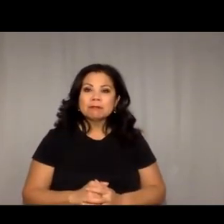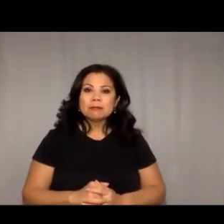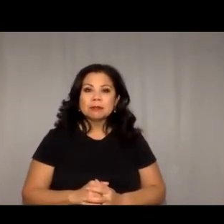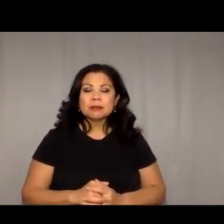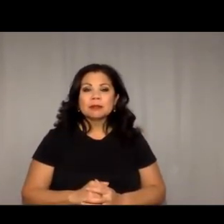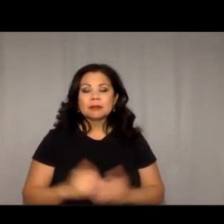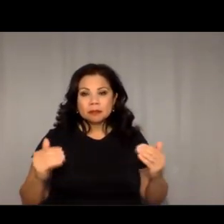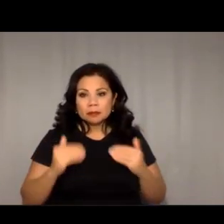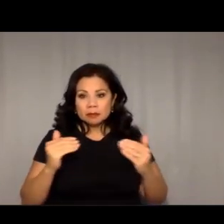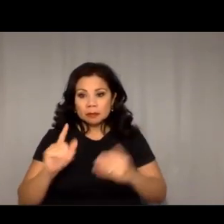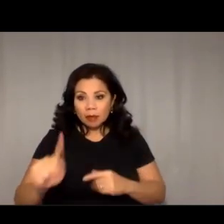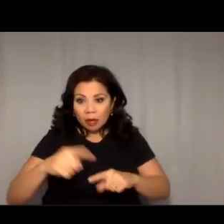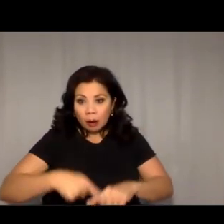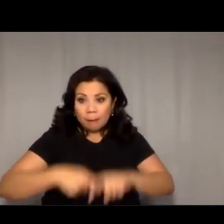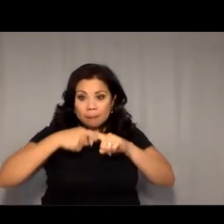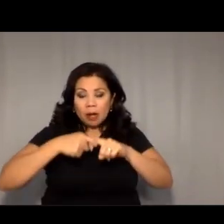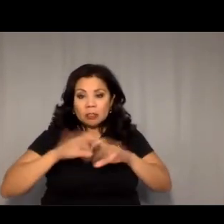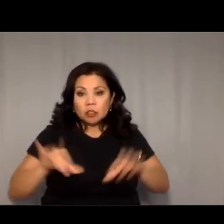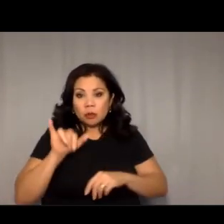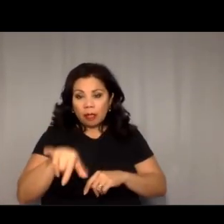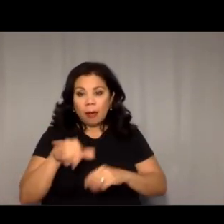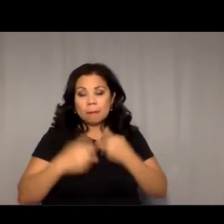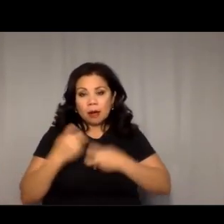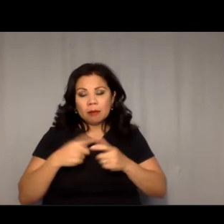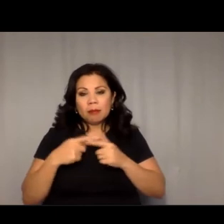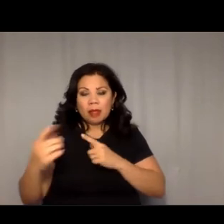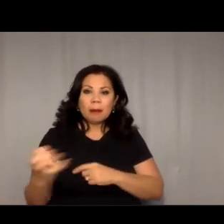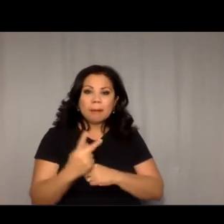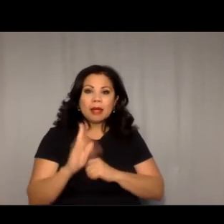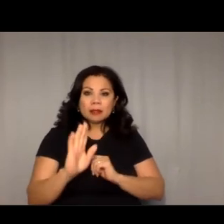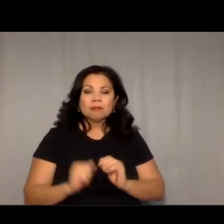So go ahead and pause this, try this one, and then come back to check your work.